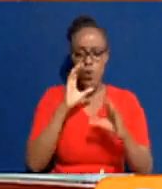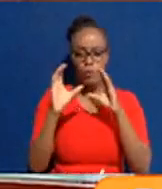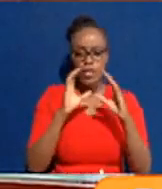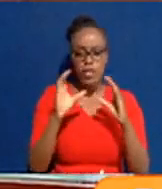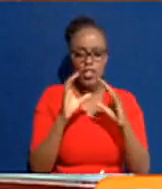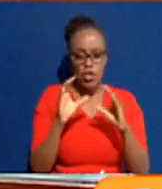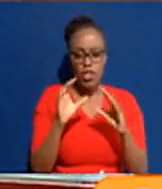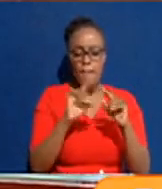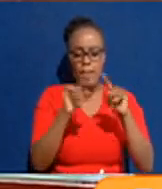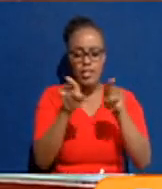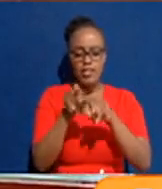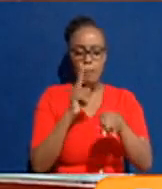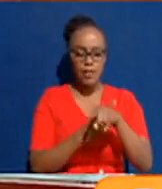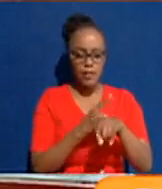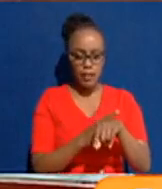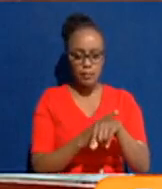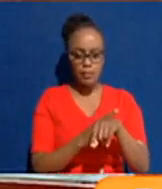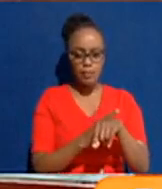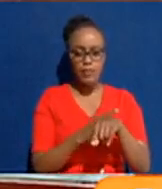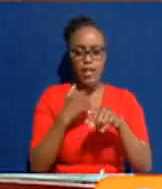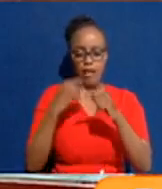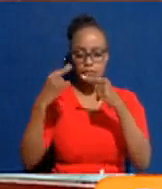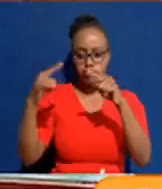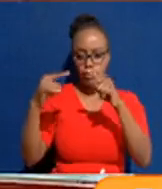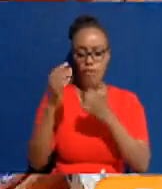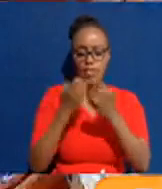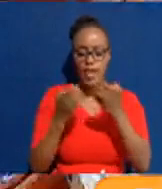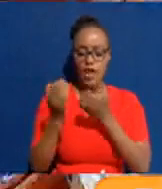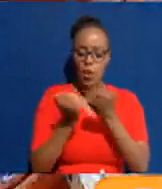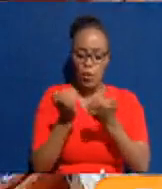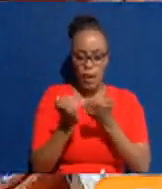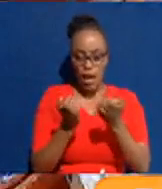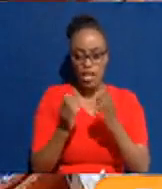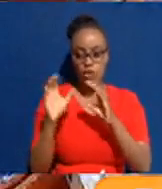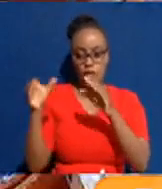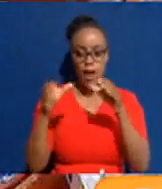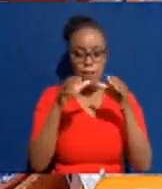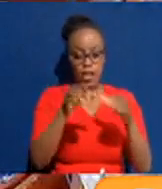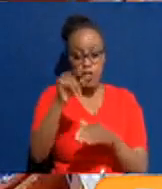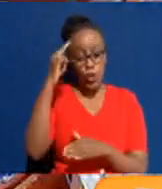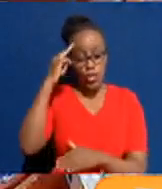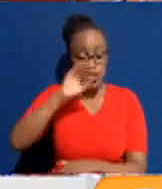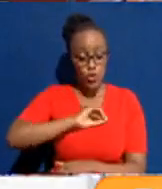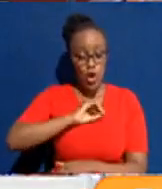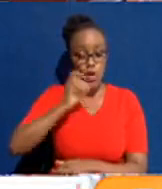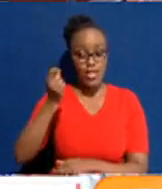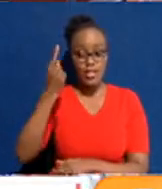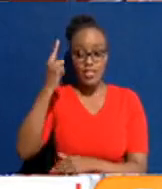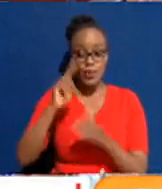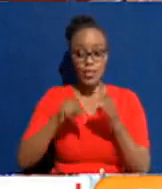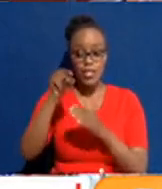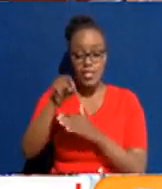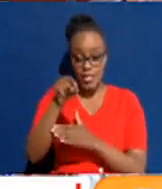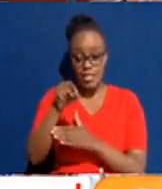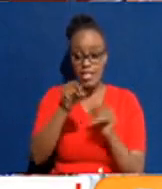communication, but at the same time, thrive as a commercial entity? Do you think, in your own understanding, that this is a